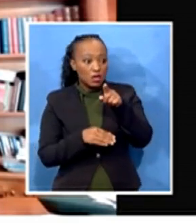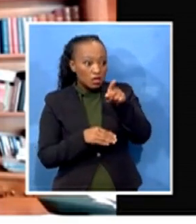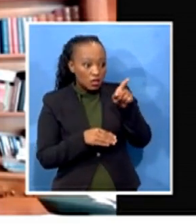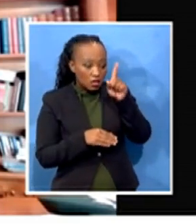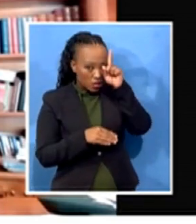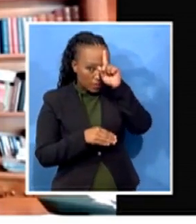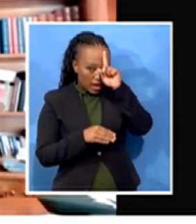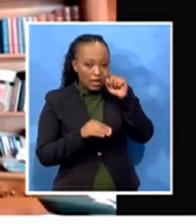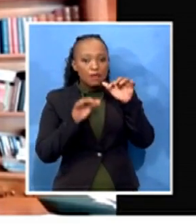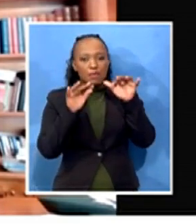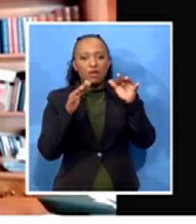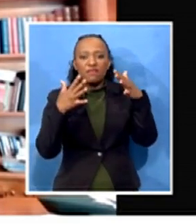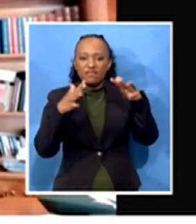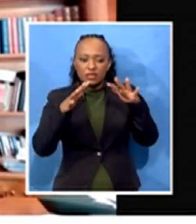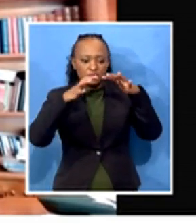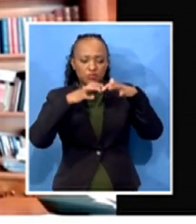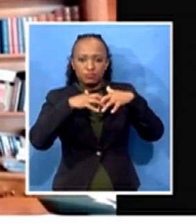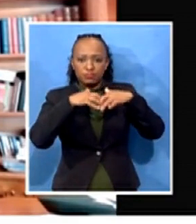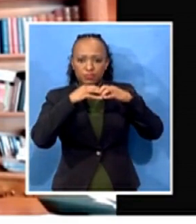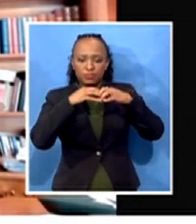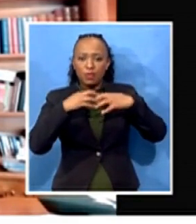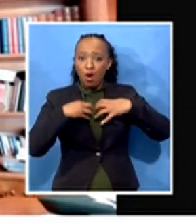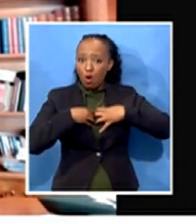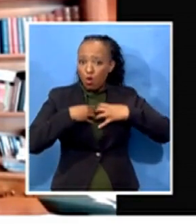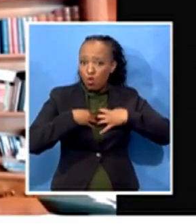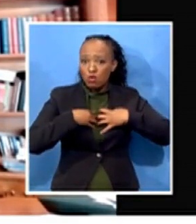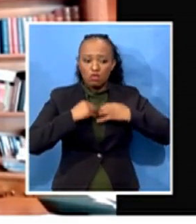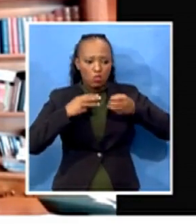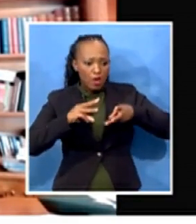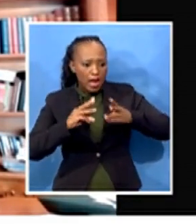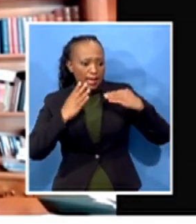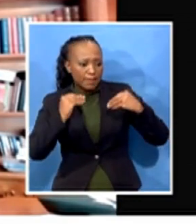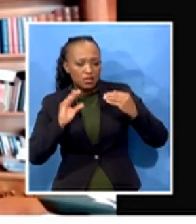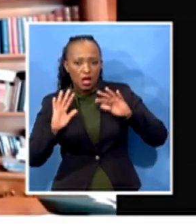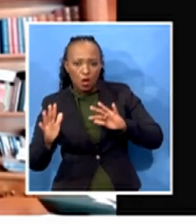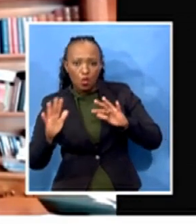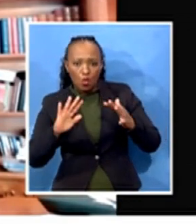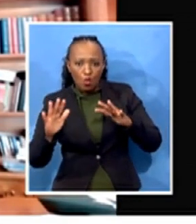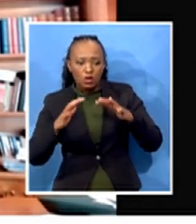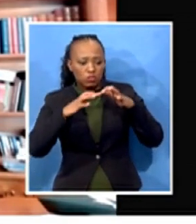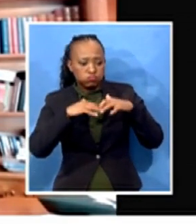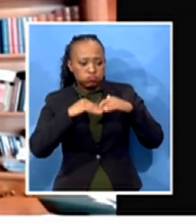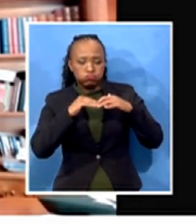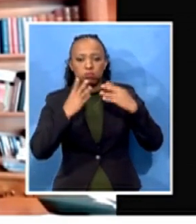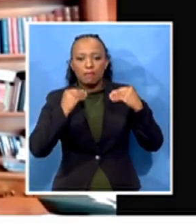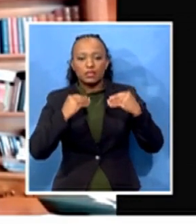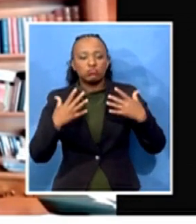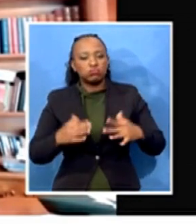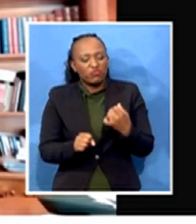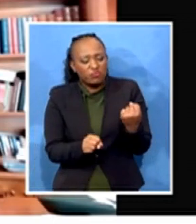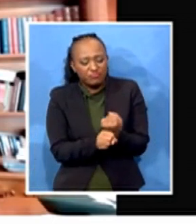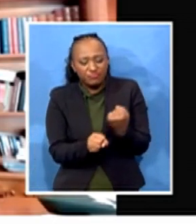own ecosystem of an industry, and you have excelled in and you have built it to be a very